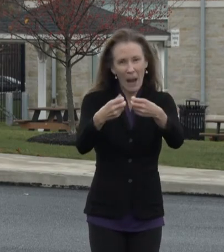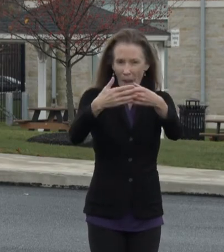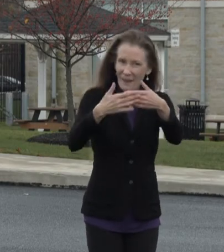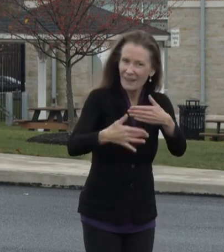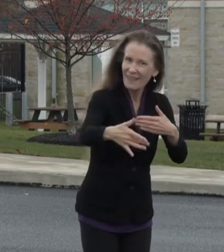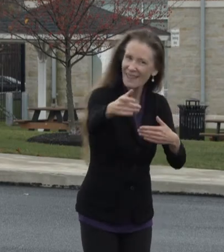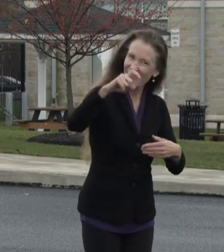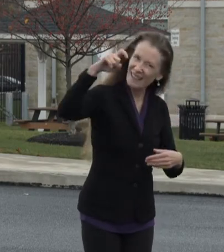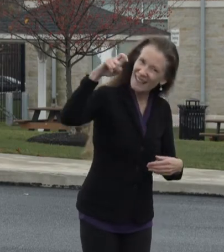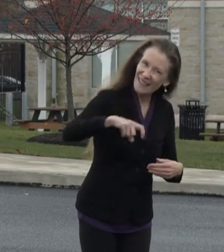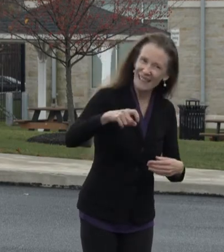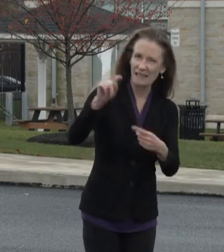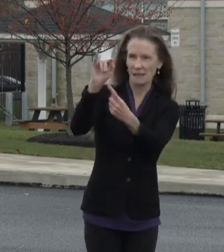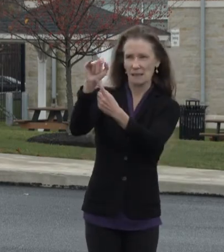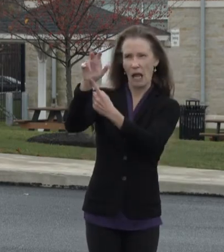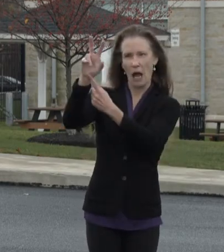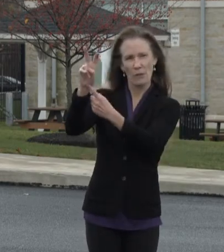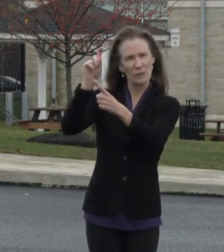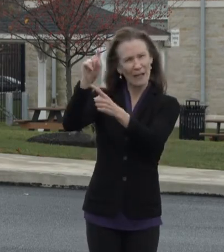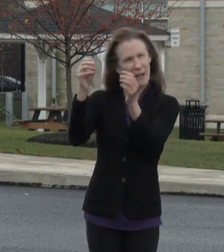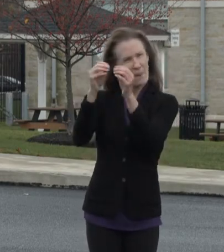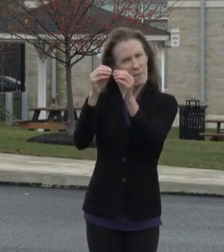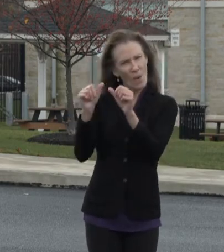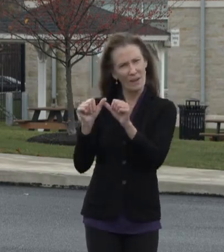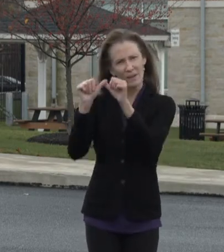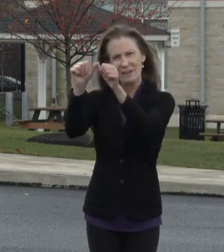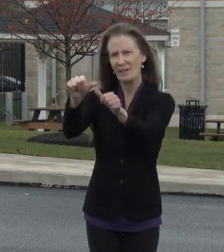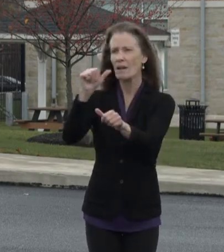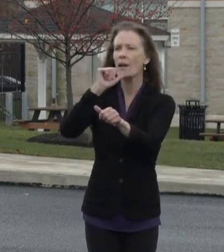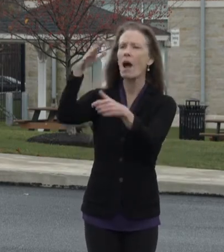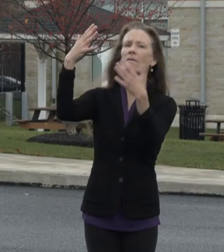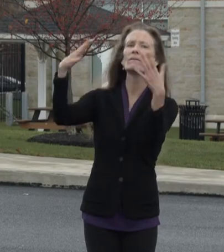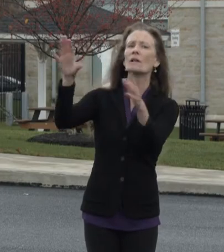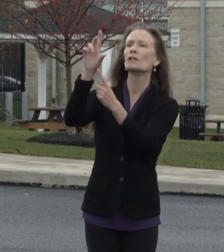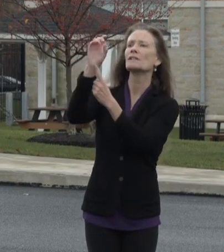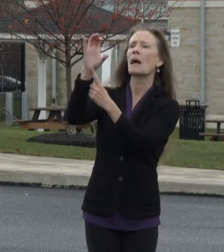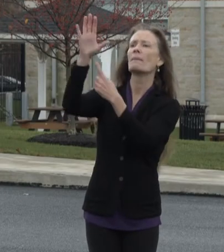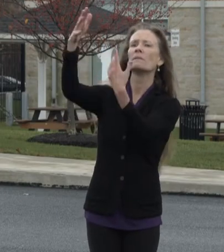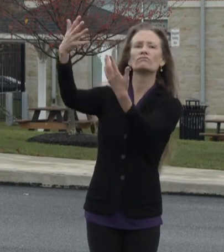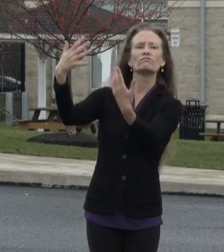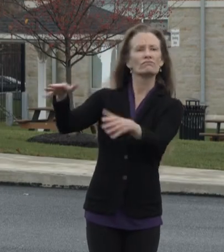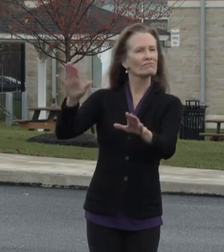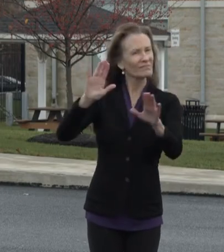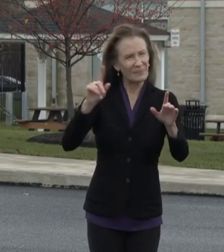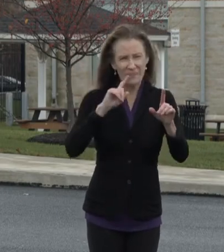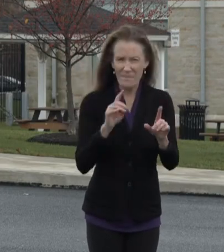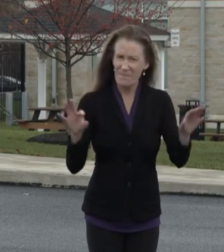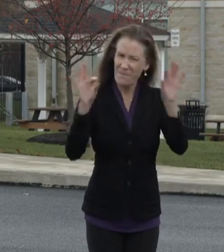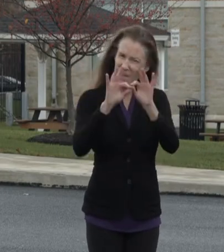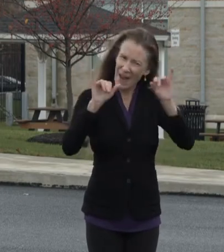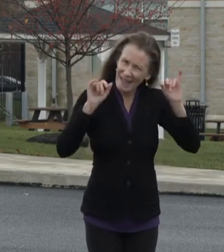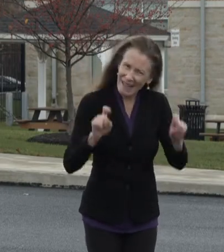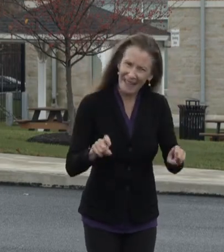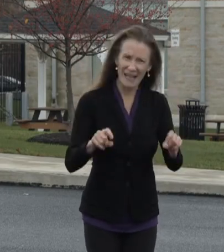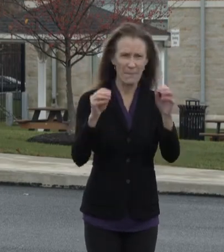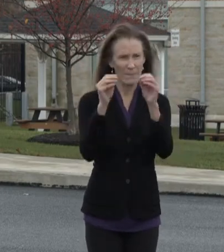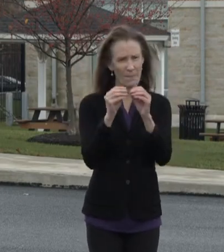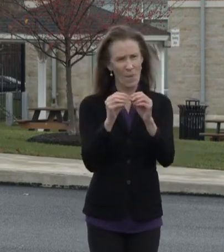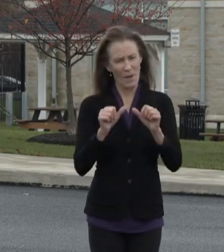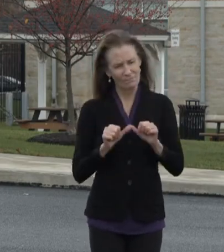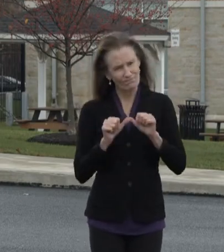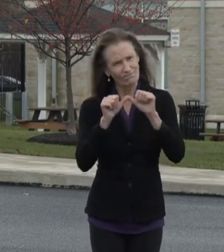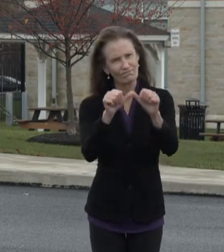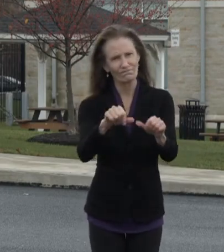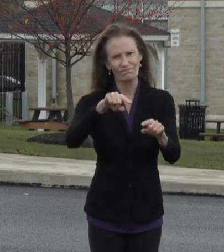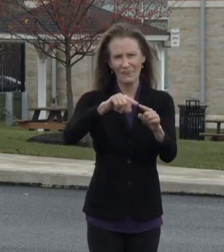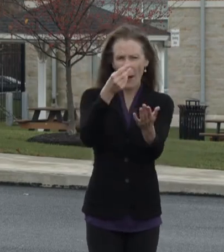now again, and we want to be there for it. And as they've explained to you, they need the funding. My soldiers need to be paid,